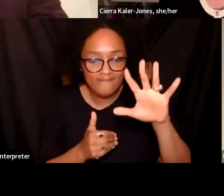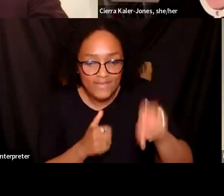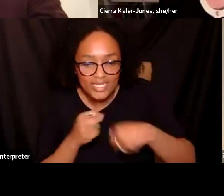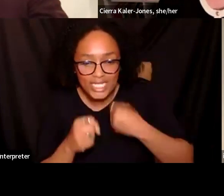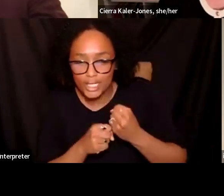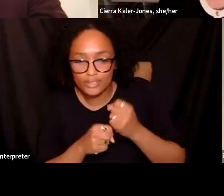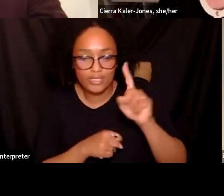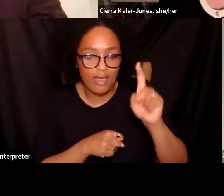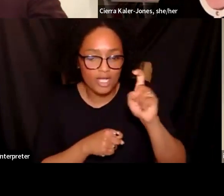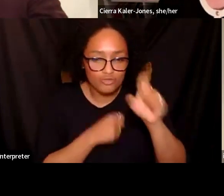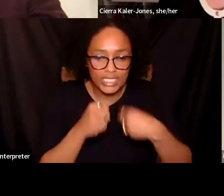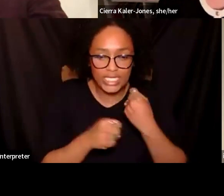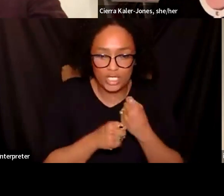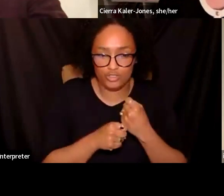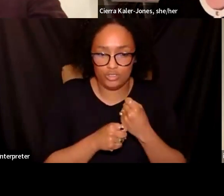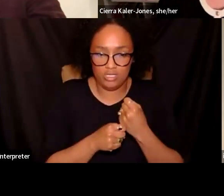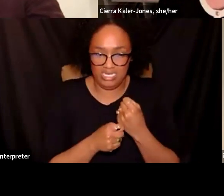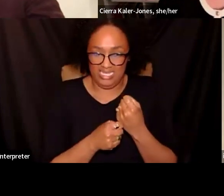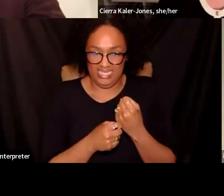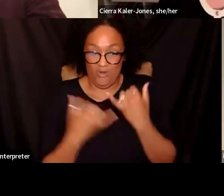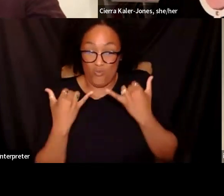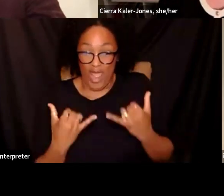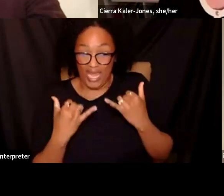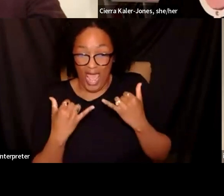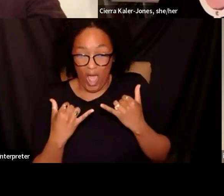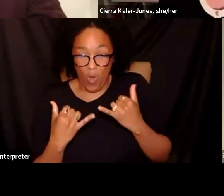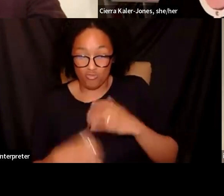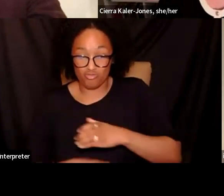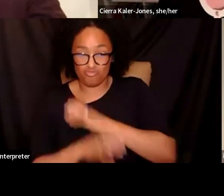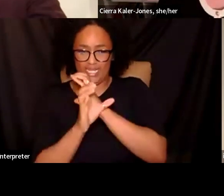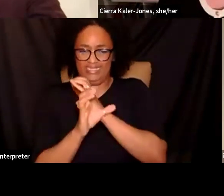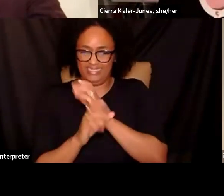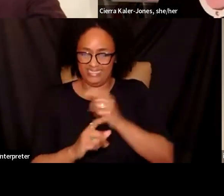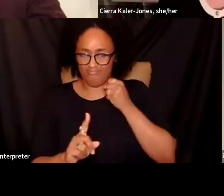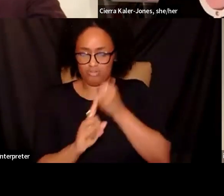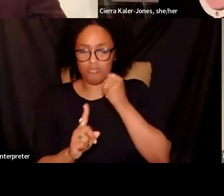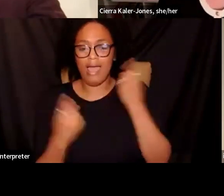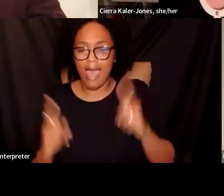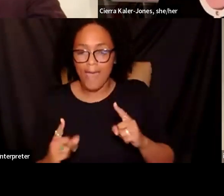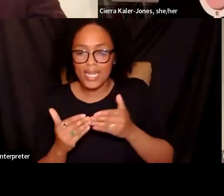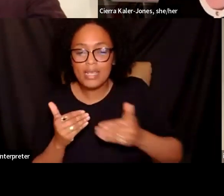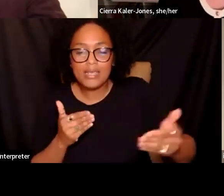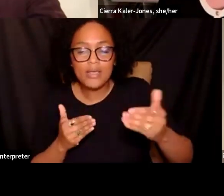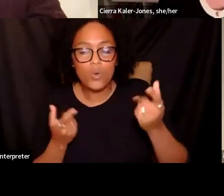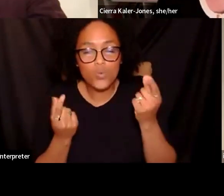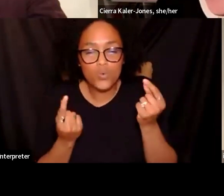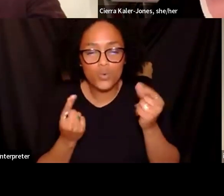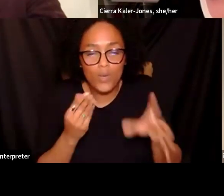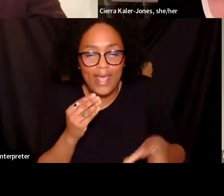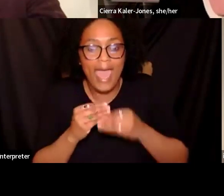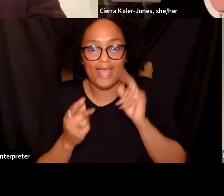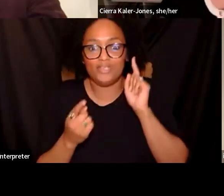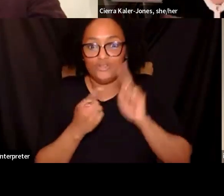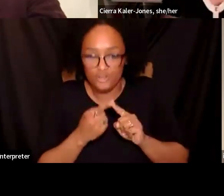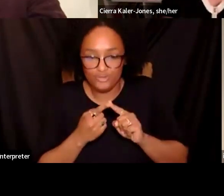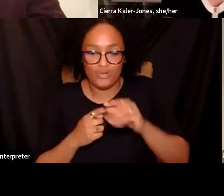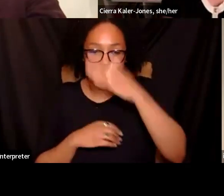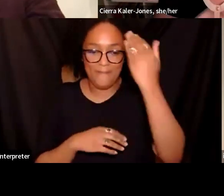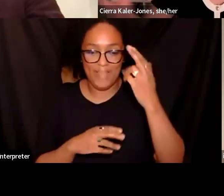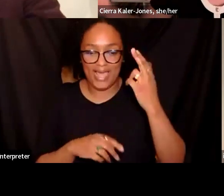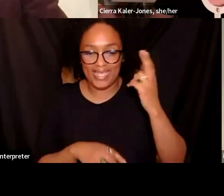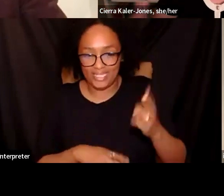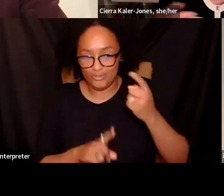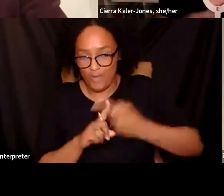do we need in the particular crisis of this moment for the next 50 years? I love that. Love that. Yes,